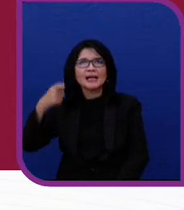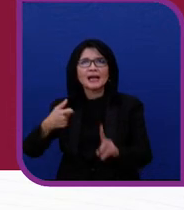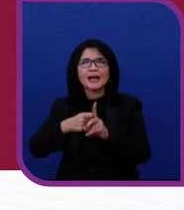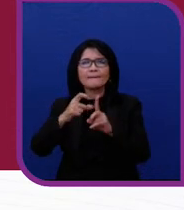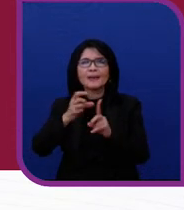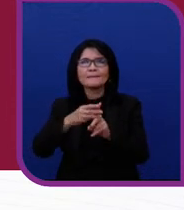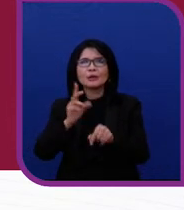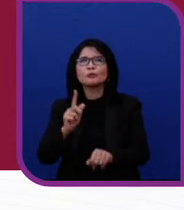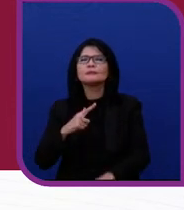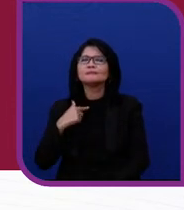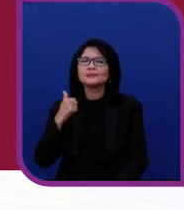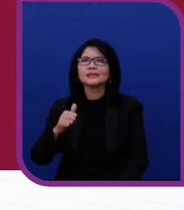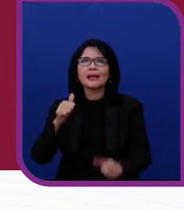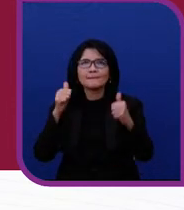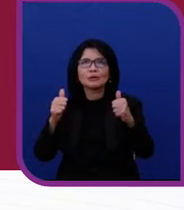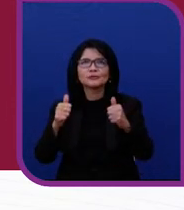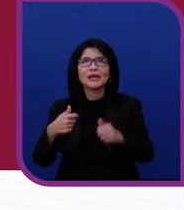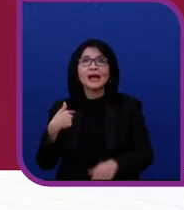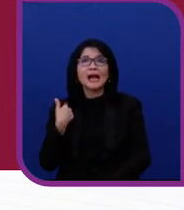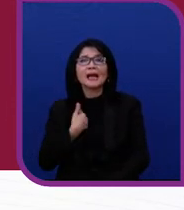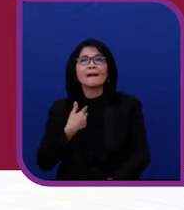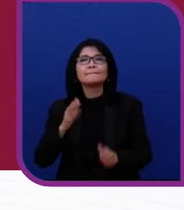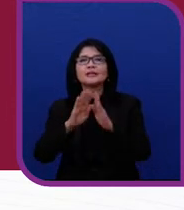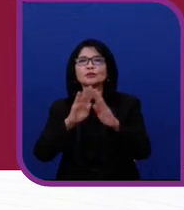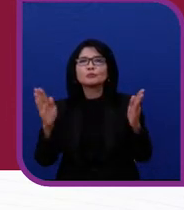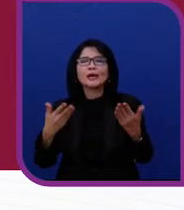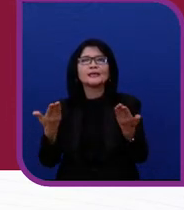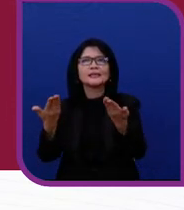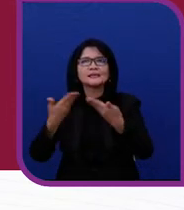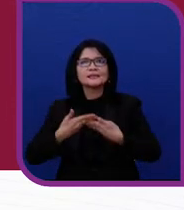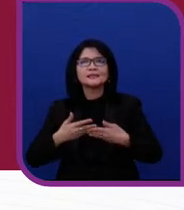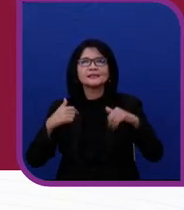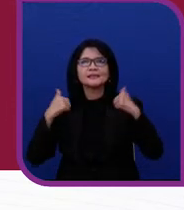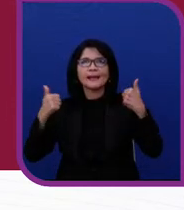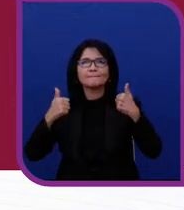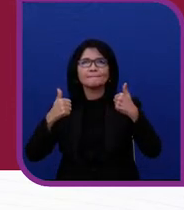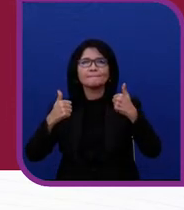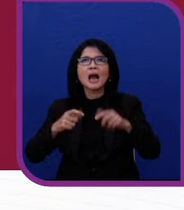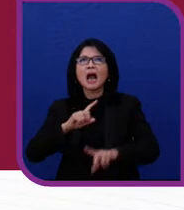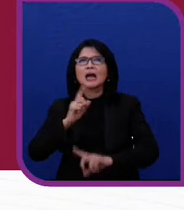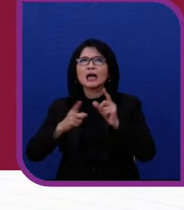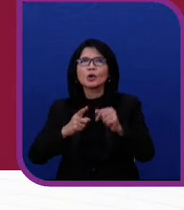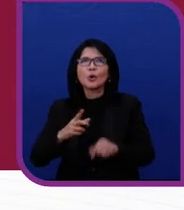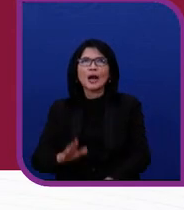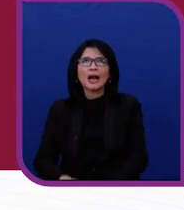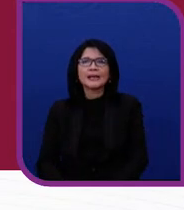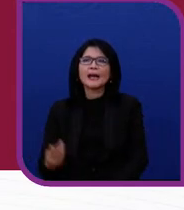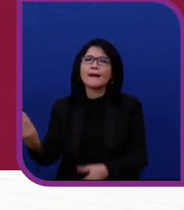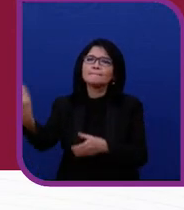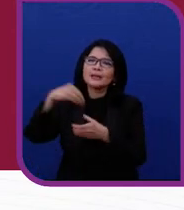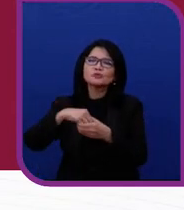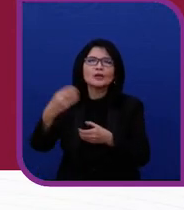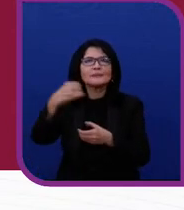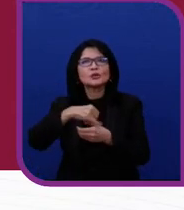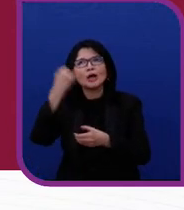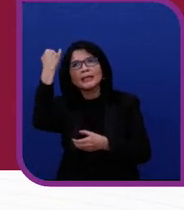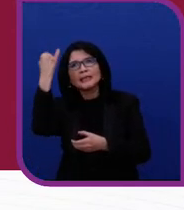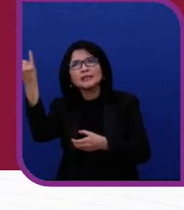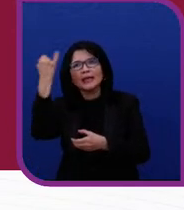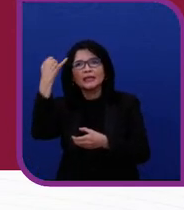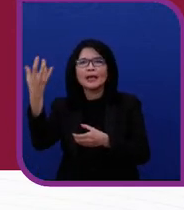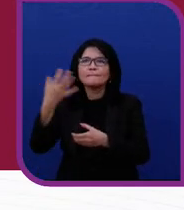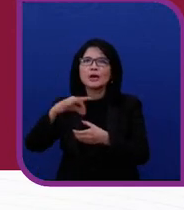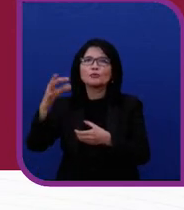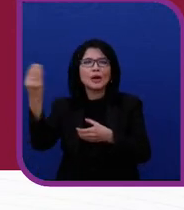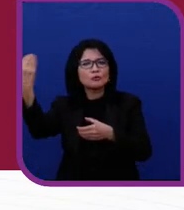open we are stay ready IV Desa Edition reg yogyes to make it even better